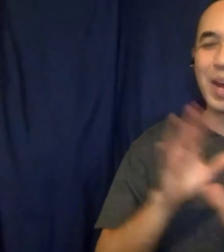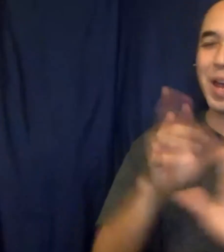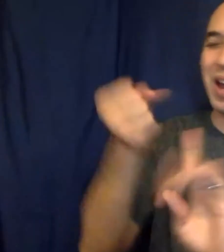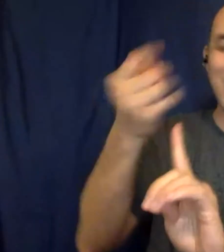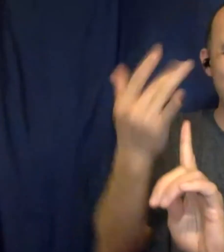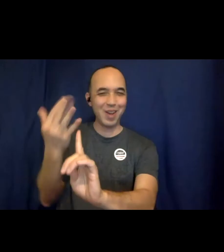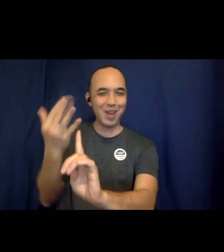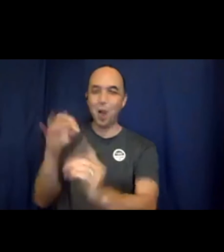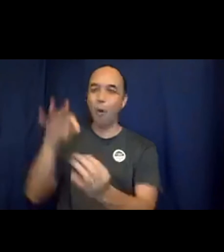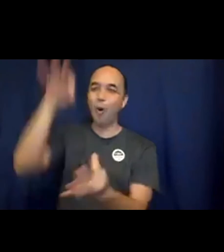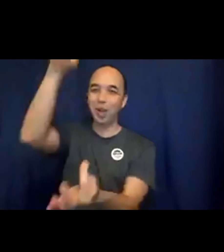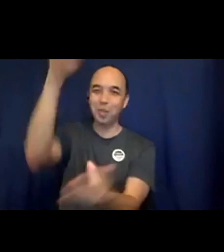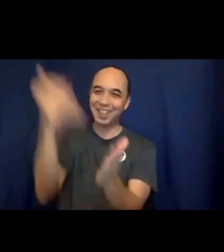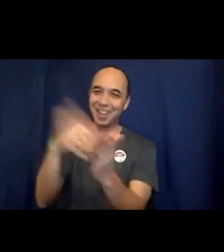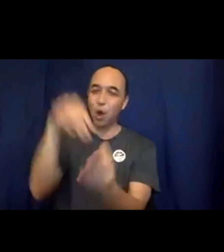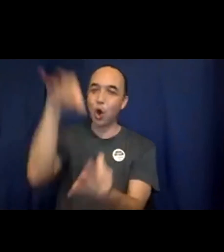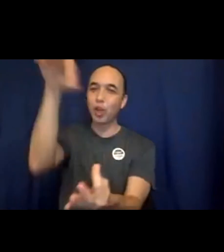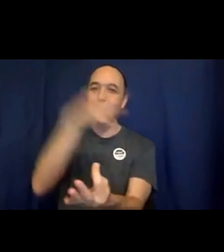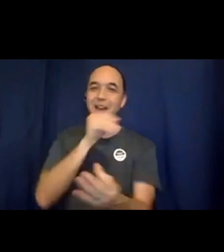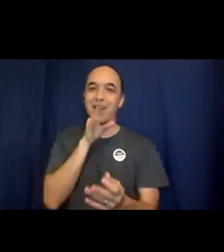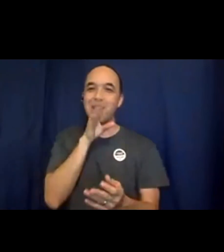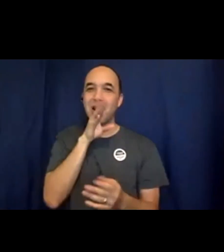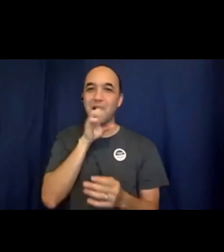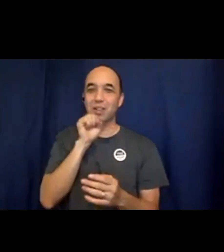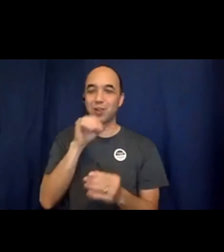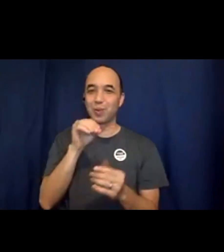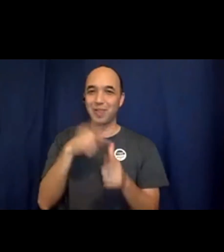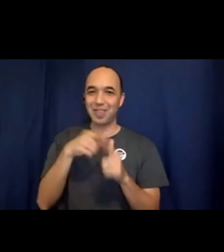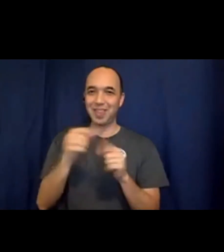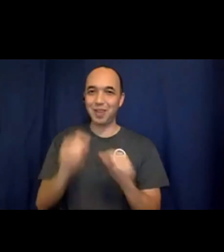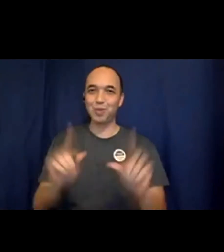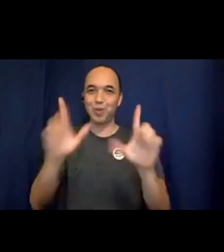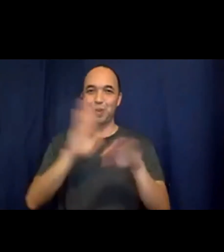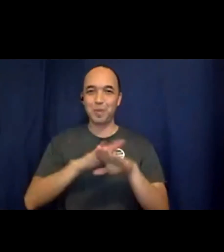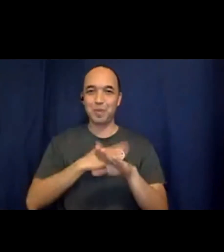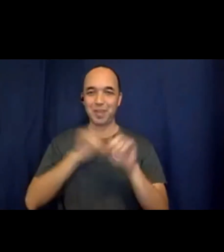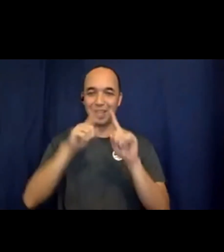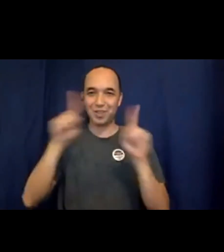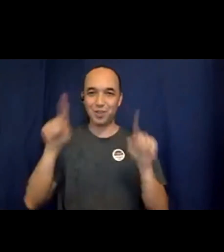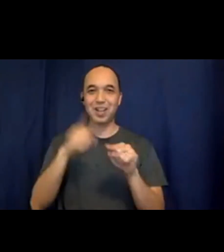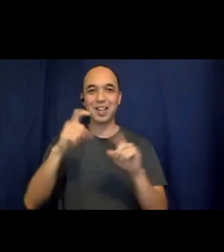I can dress up again, I suppose, and then pretend it was taken on Halloween. But